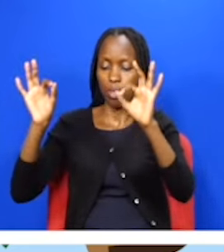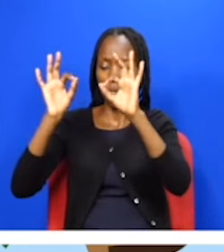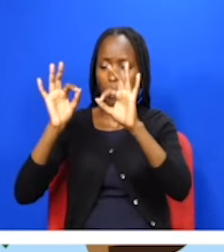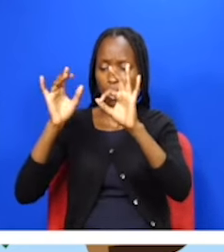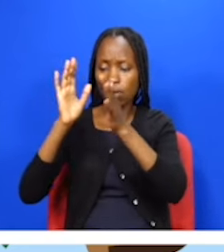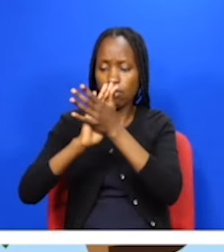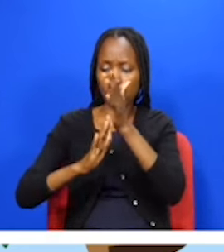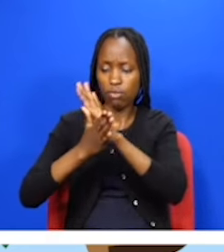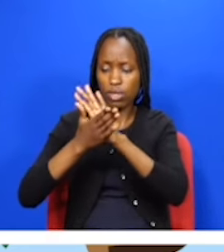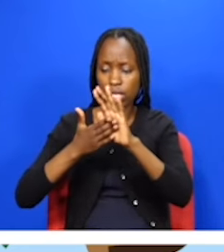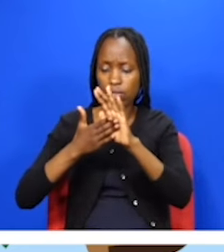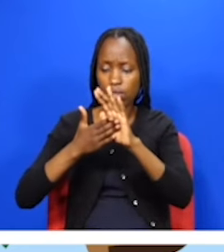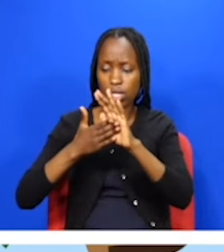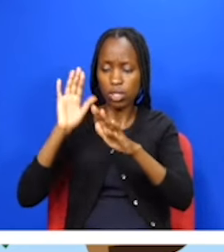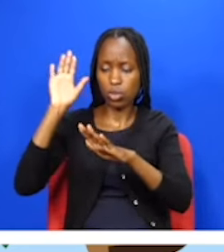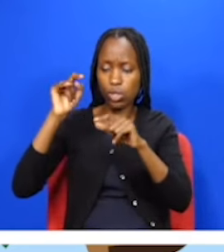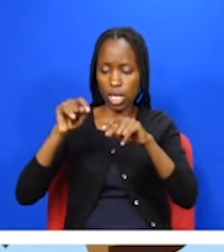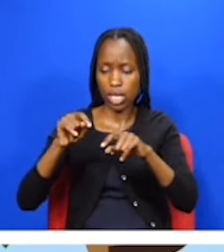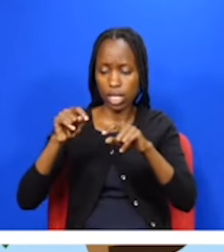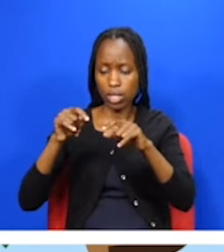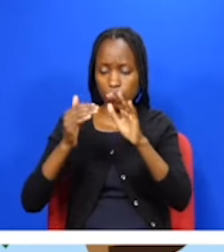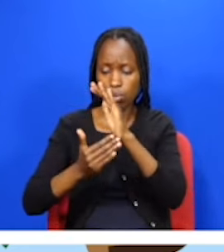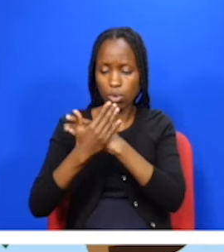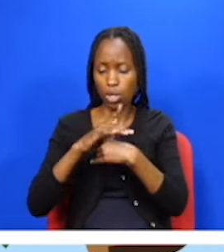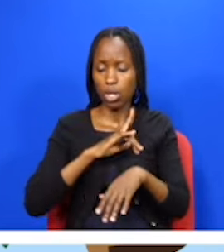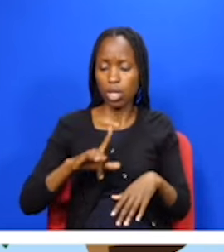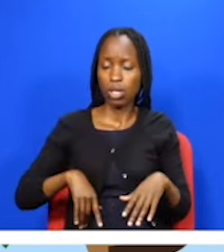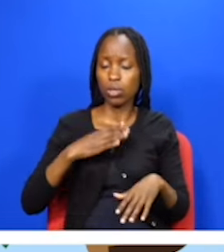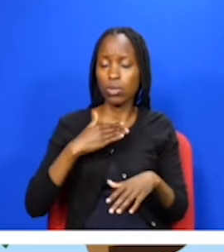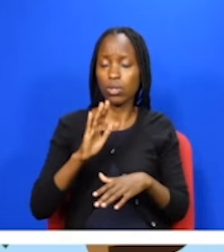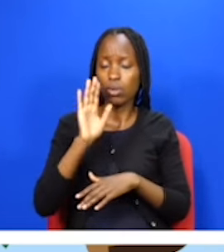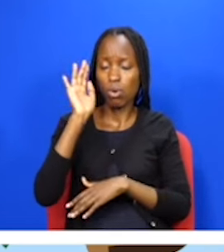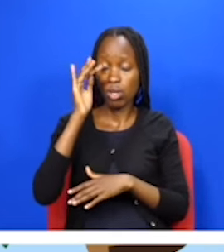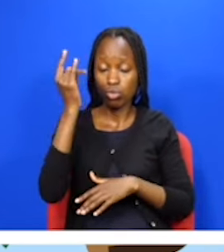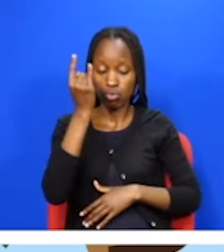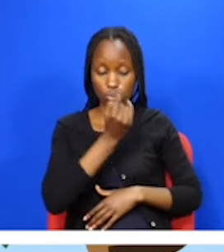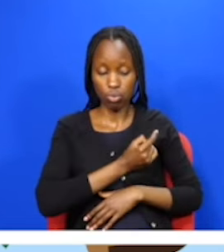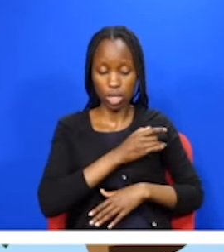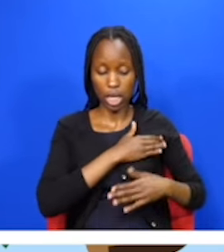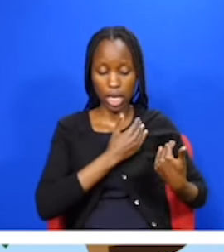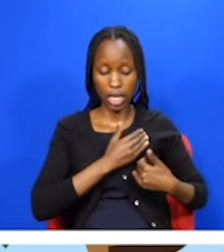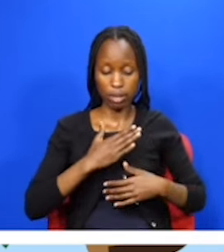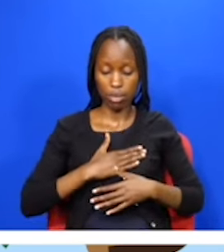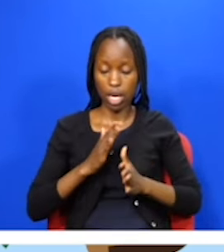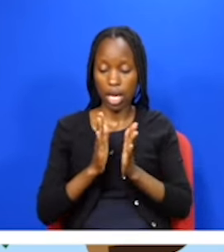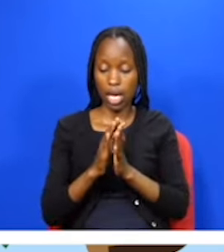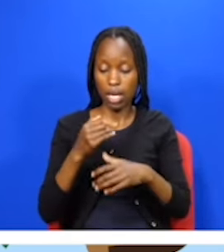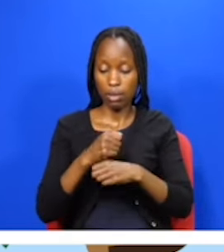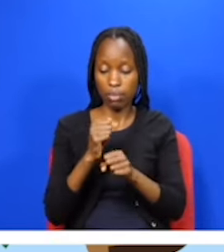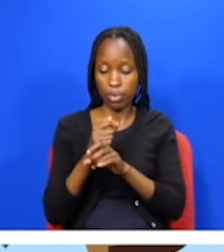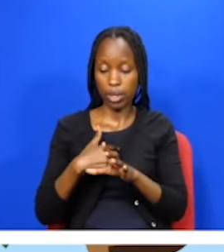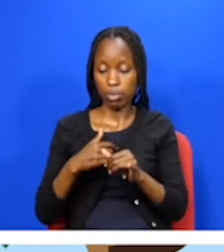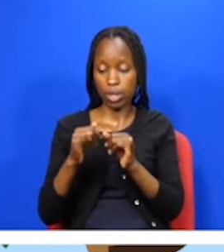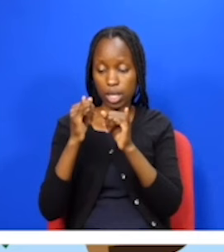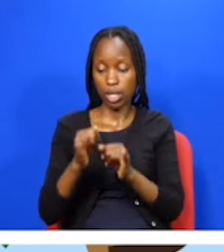morning. I pray that you come into my heart and make me new,